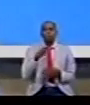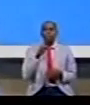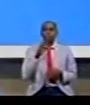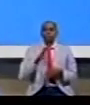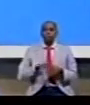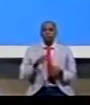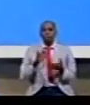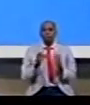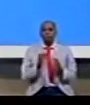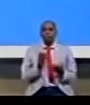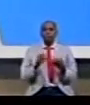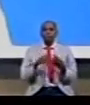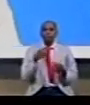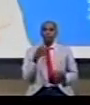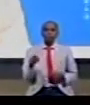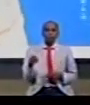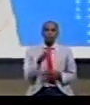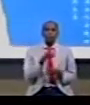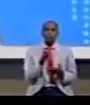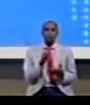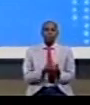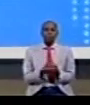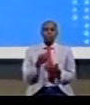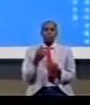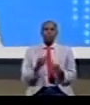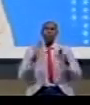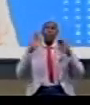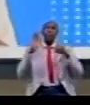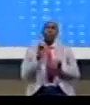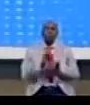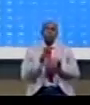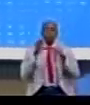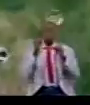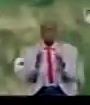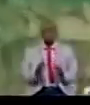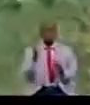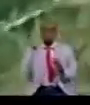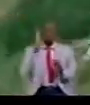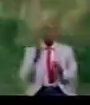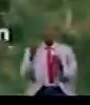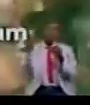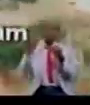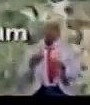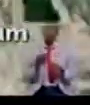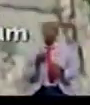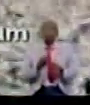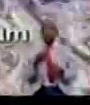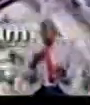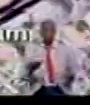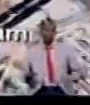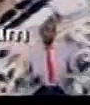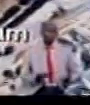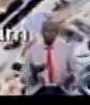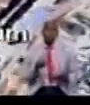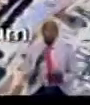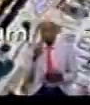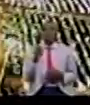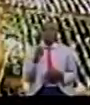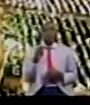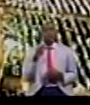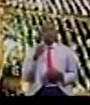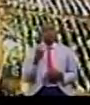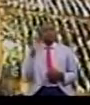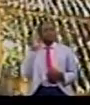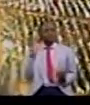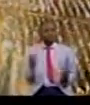that stormy wind to be still now. In the authority of the name of Jesus Christ, use storms of life, use storm of affliction,